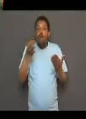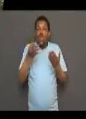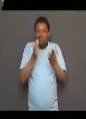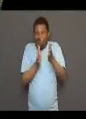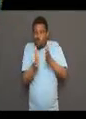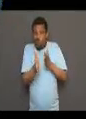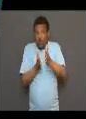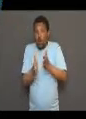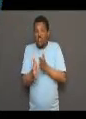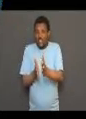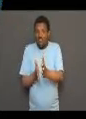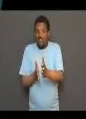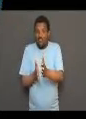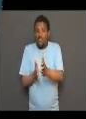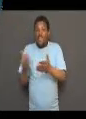distortion.